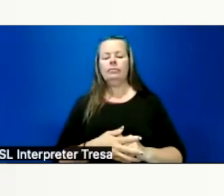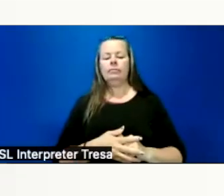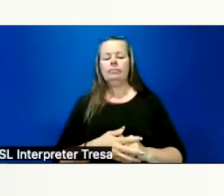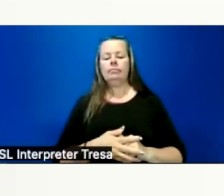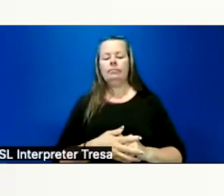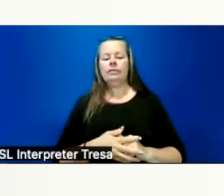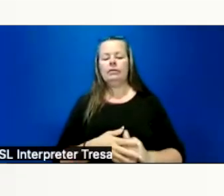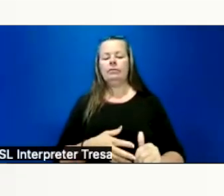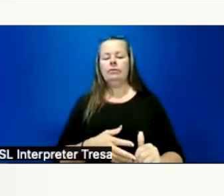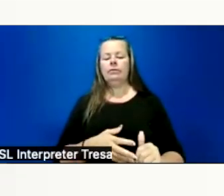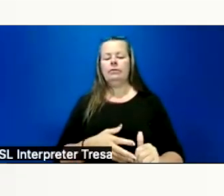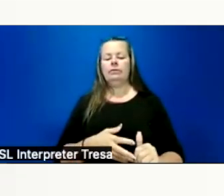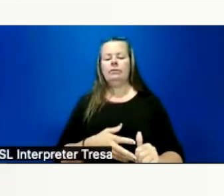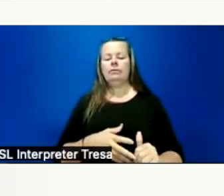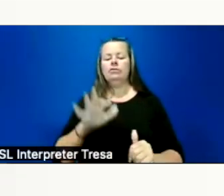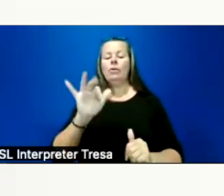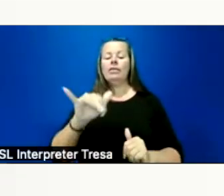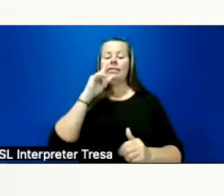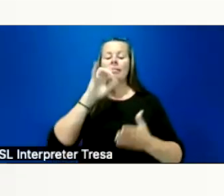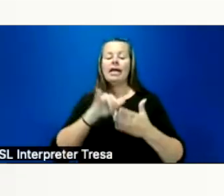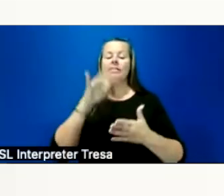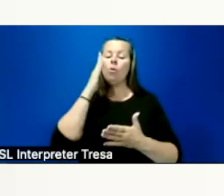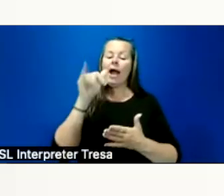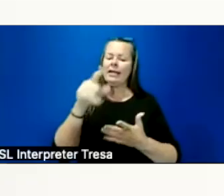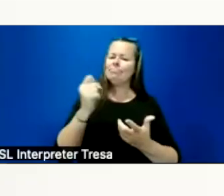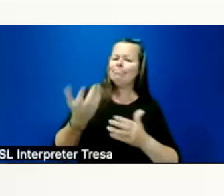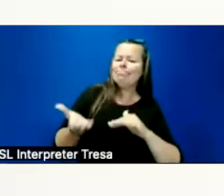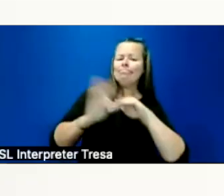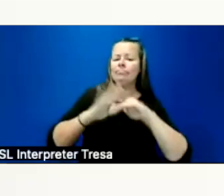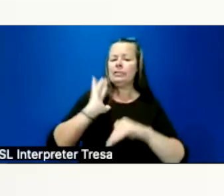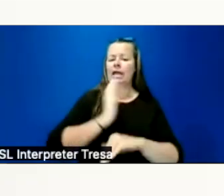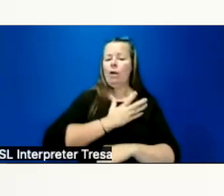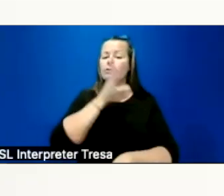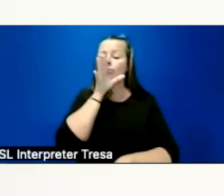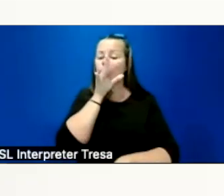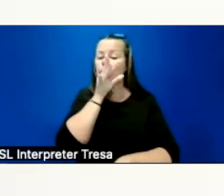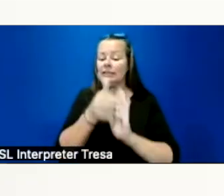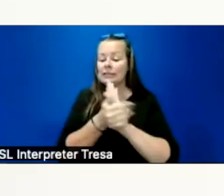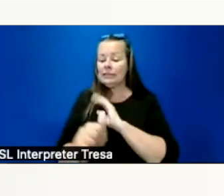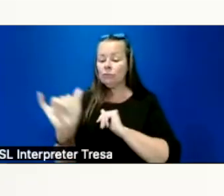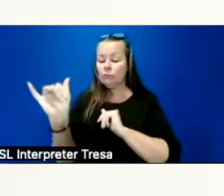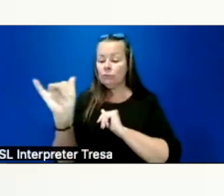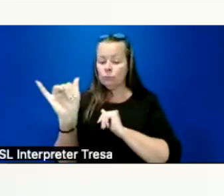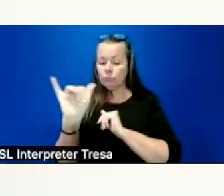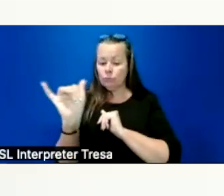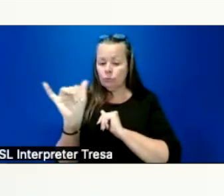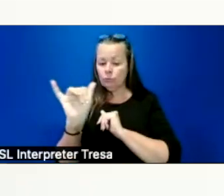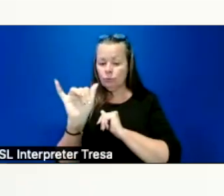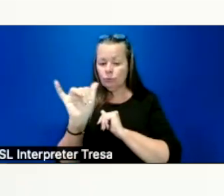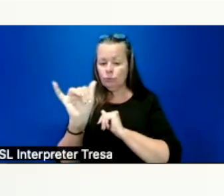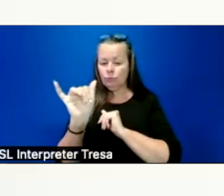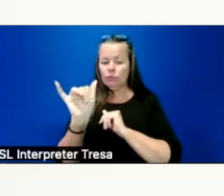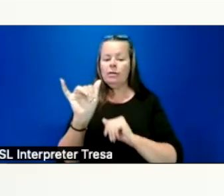our spoken skills, because when we realize how much we are saying when we are talking, and this in sign language, it wouldn't